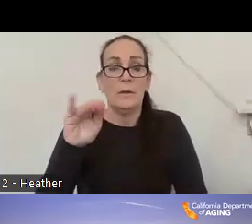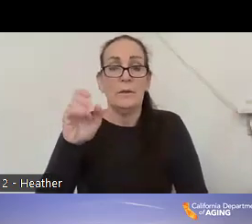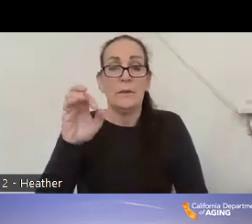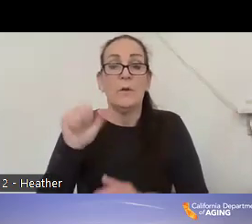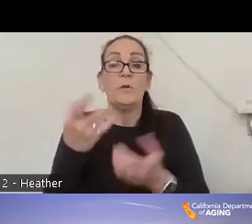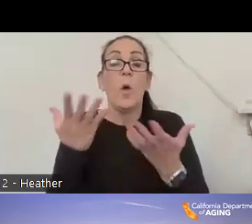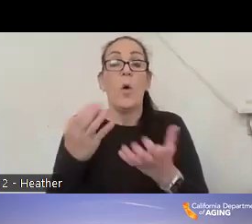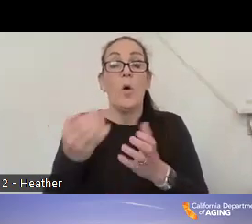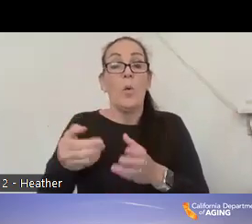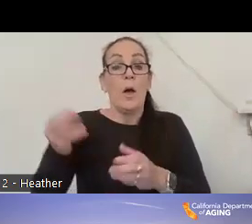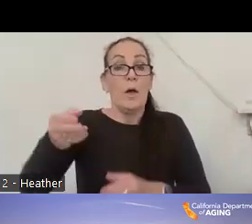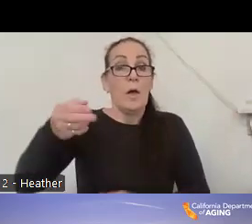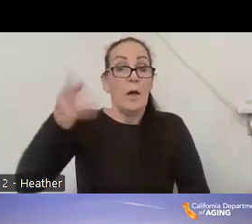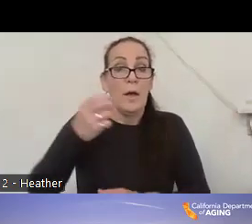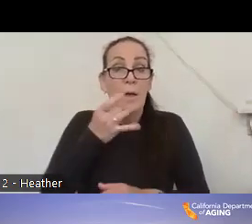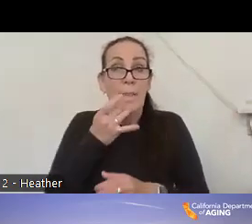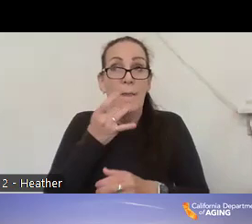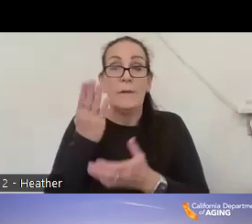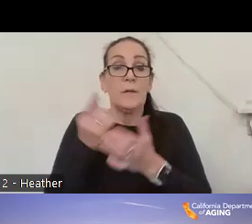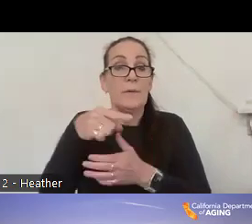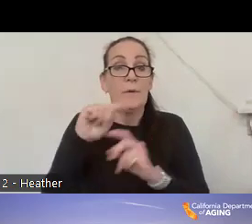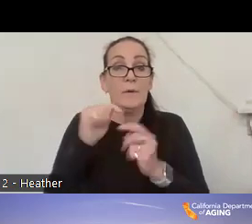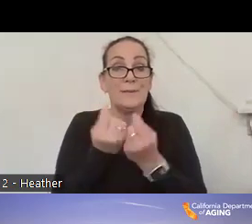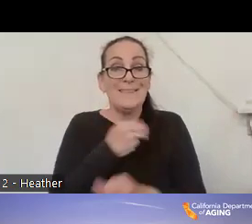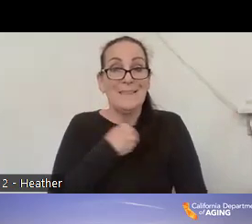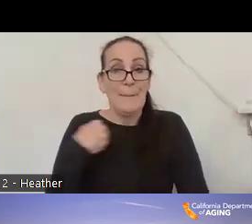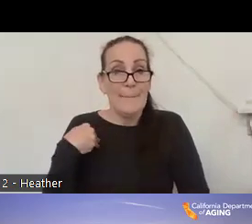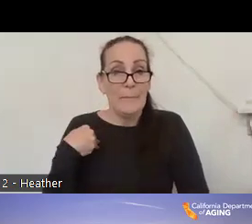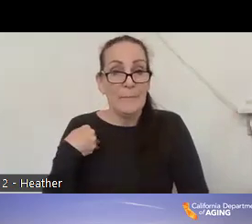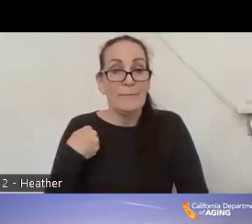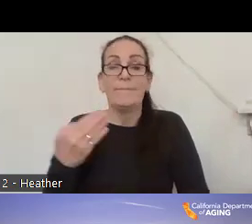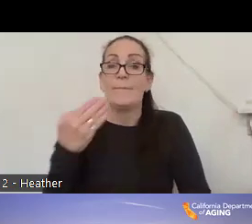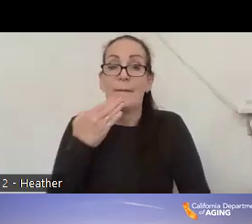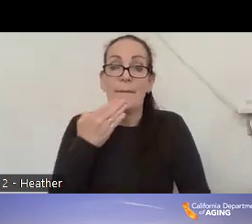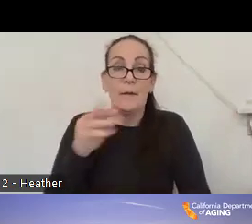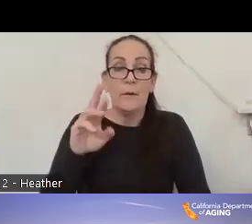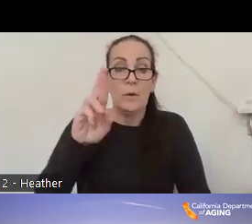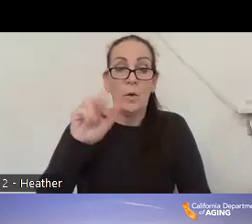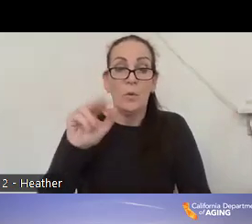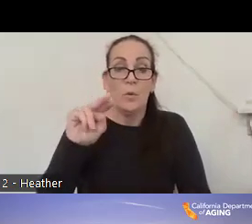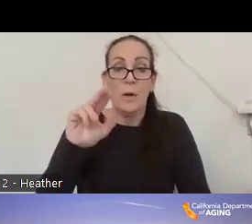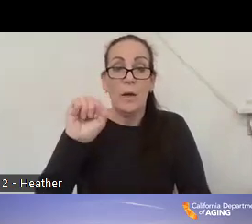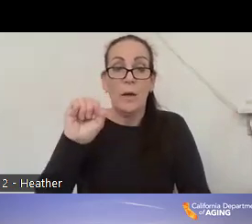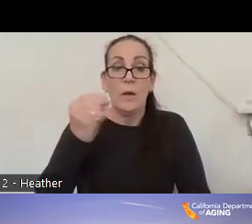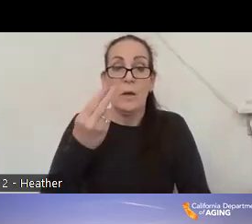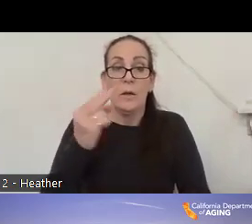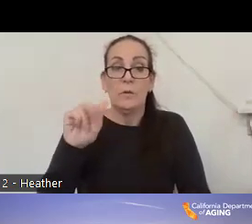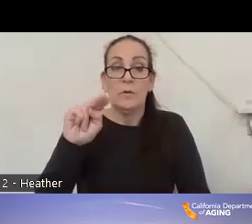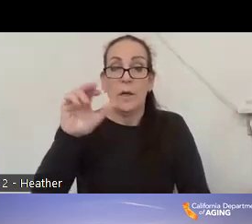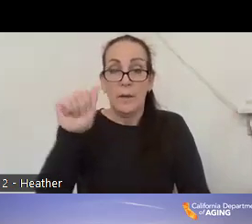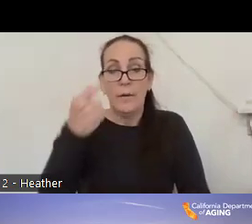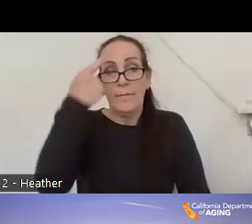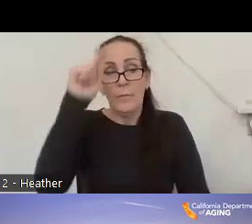members. So thank you, Ranjana, for sharing the website for CalCares, and I believe